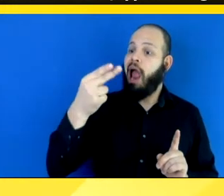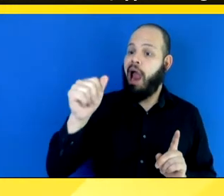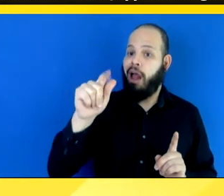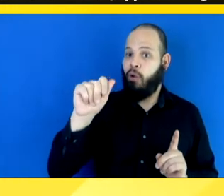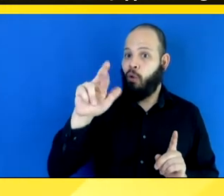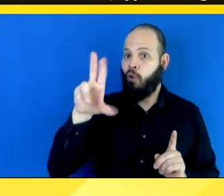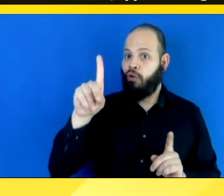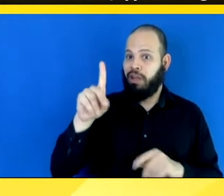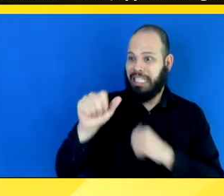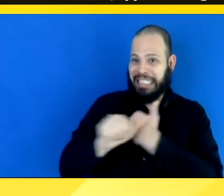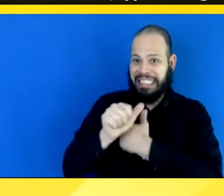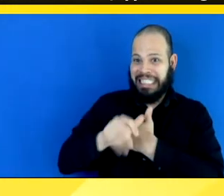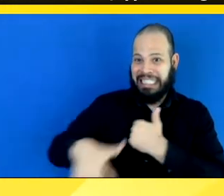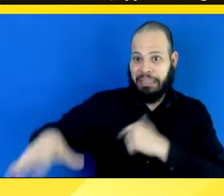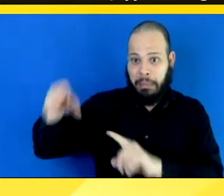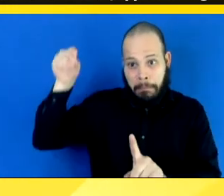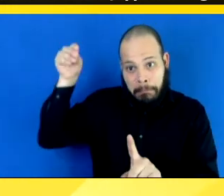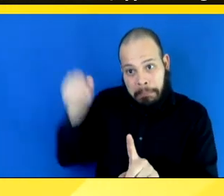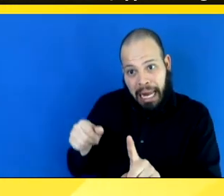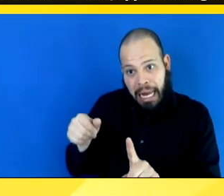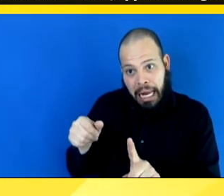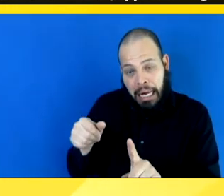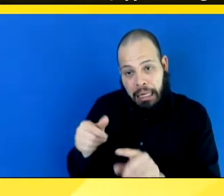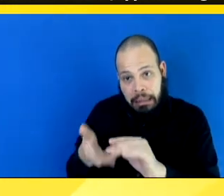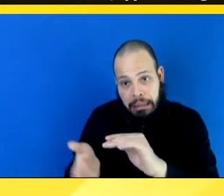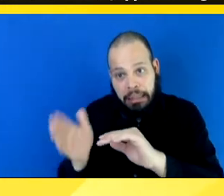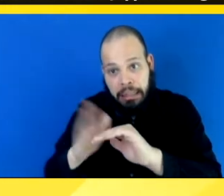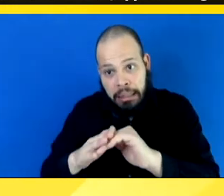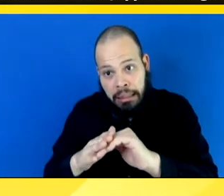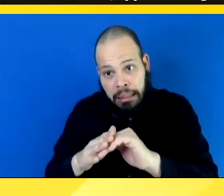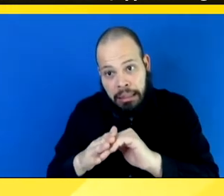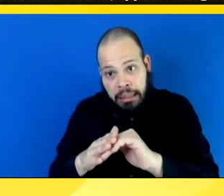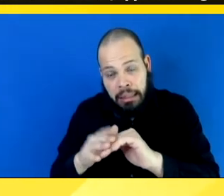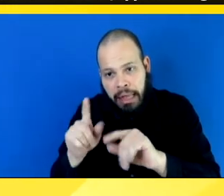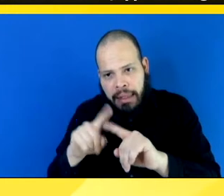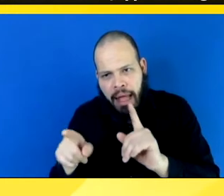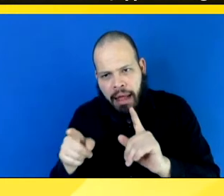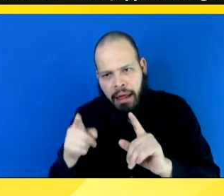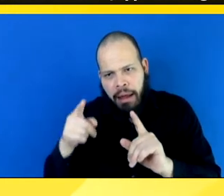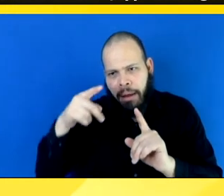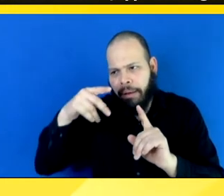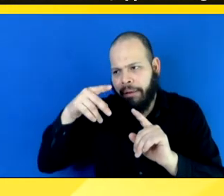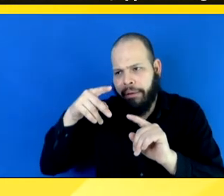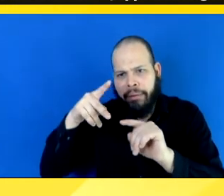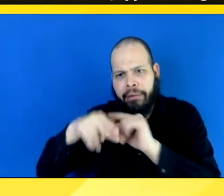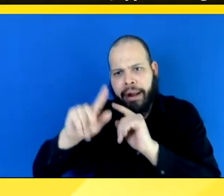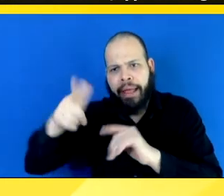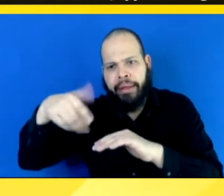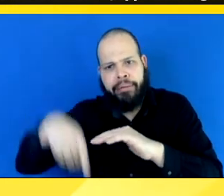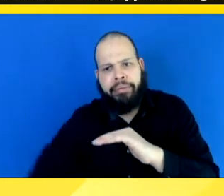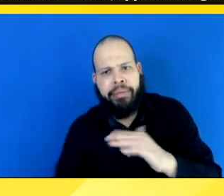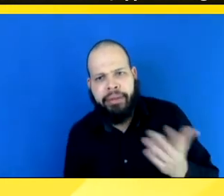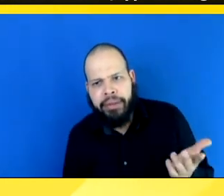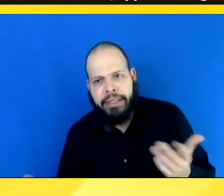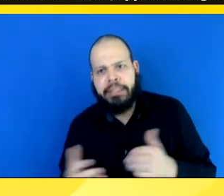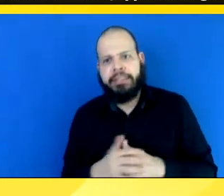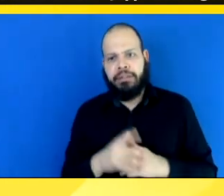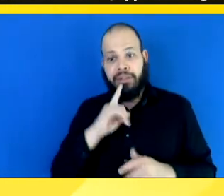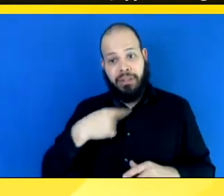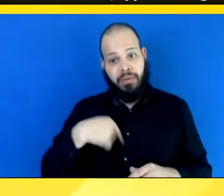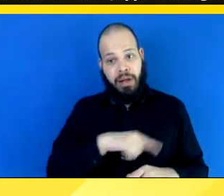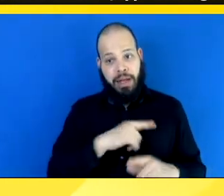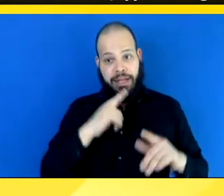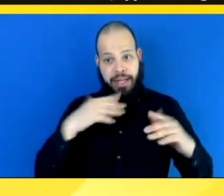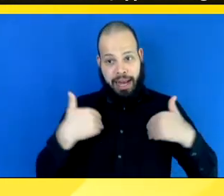Now, we have a phrase for that. I'm a preacher, but we have a phrase for that. And Jesus used the word, so I can use it. That's a damn shame. That